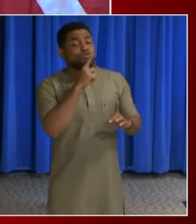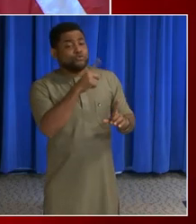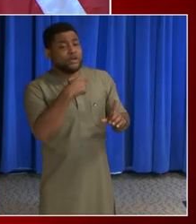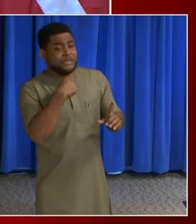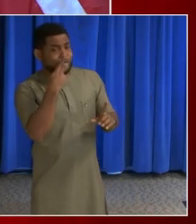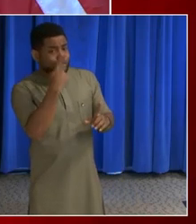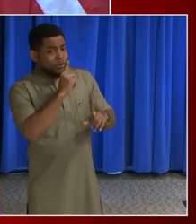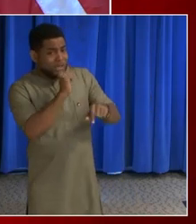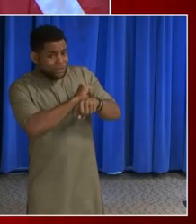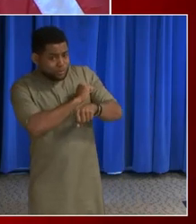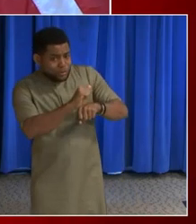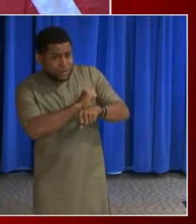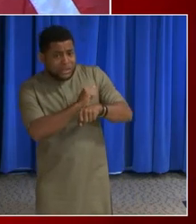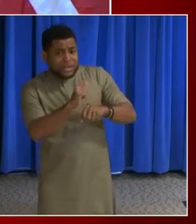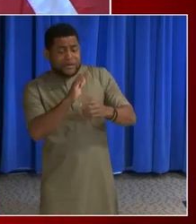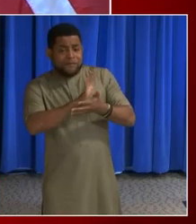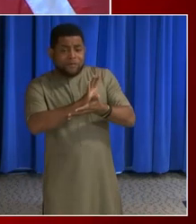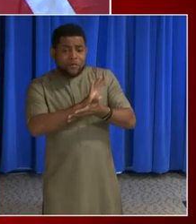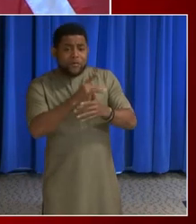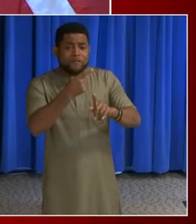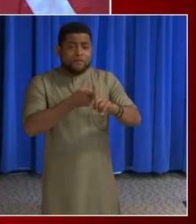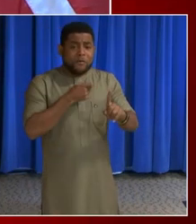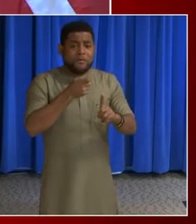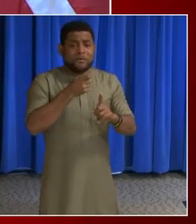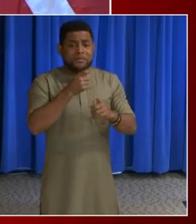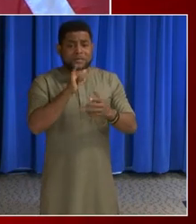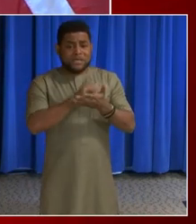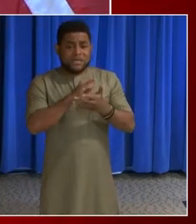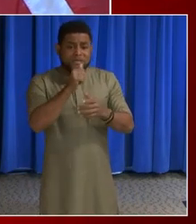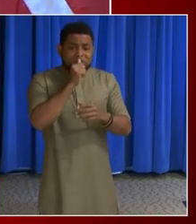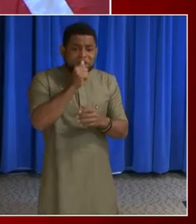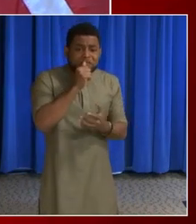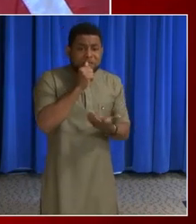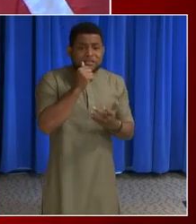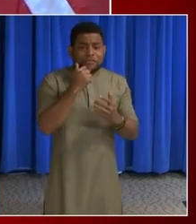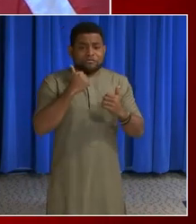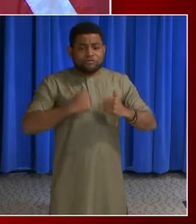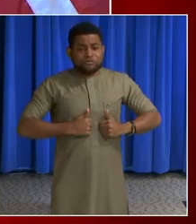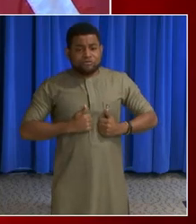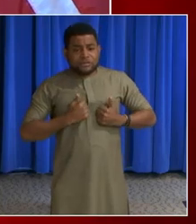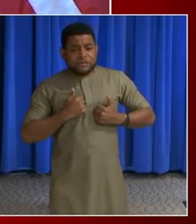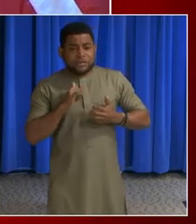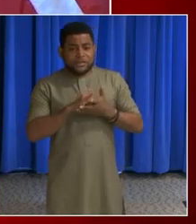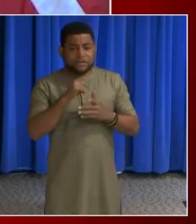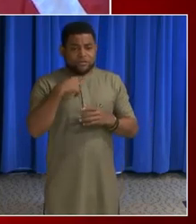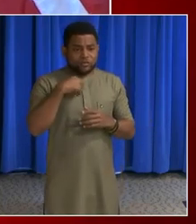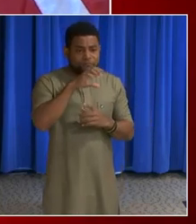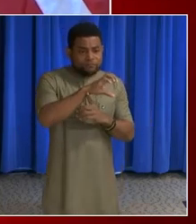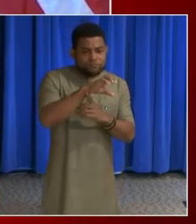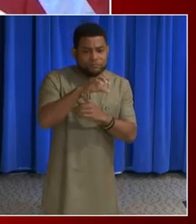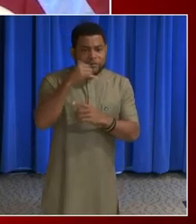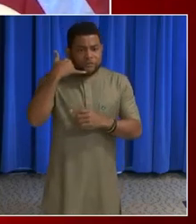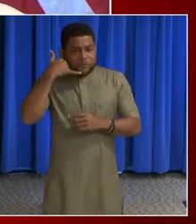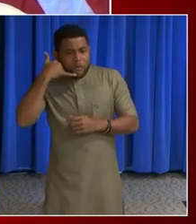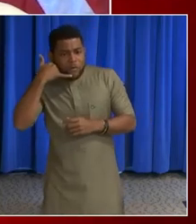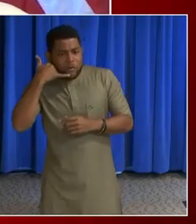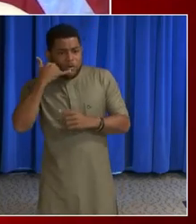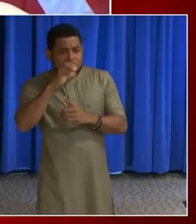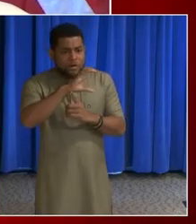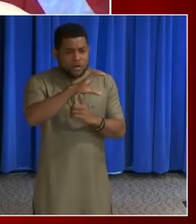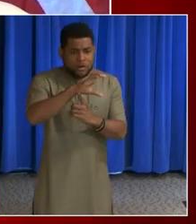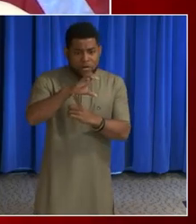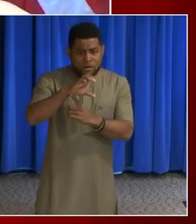private residence camera that was on the porch looking out. Were there other residences that had cameras that had footage that might be useful? If so, would you release